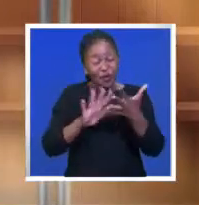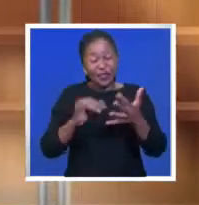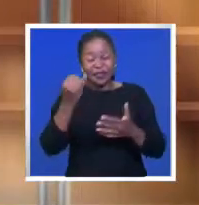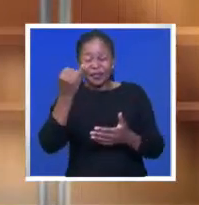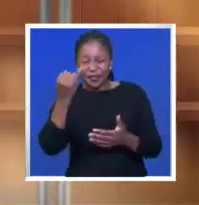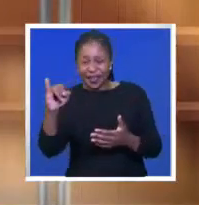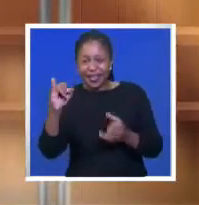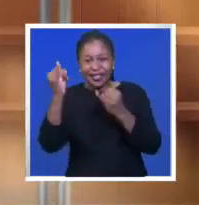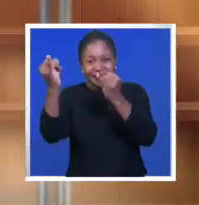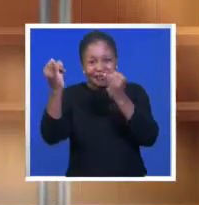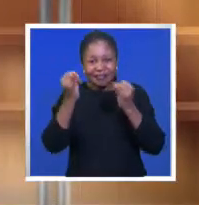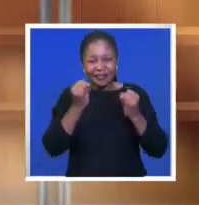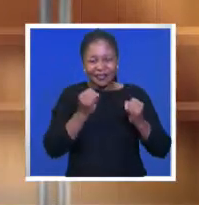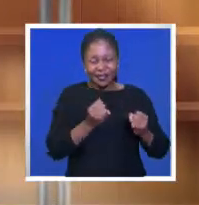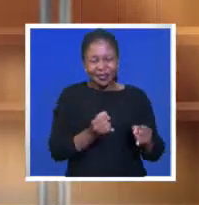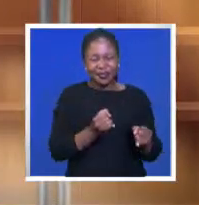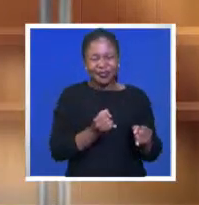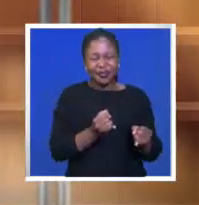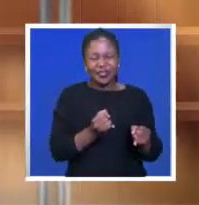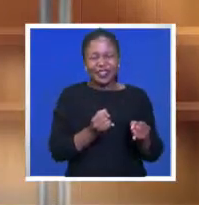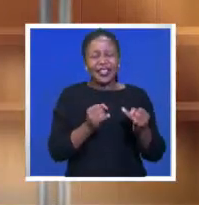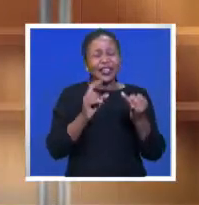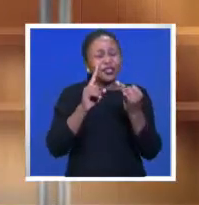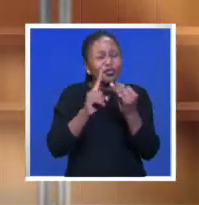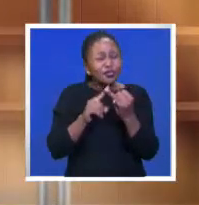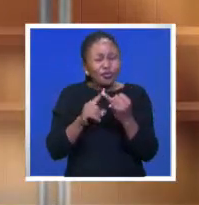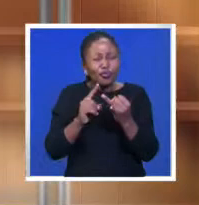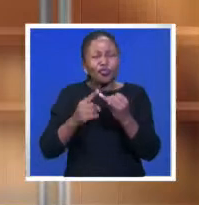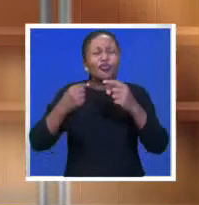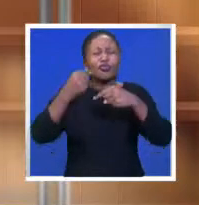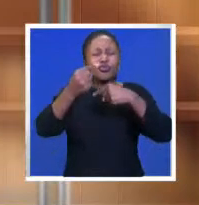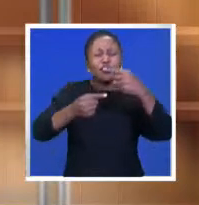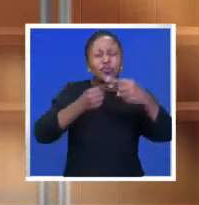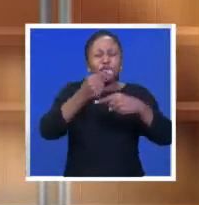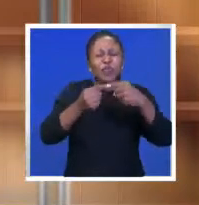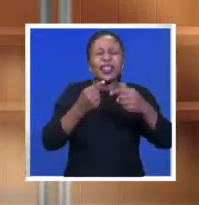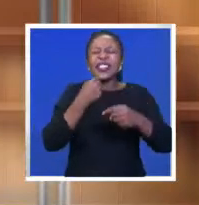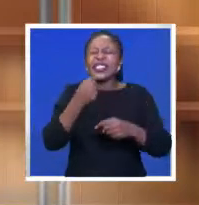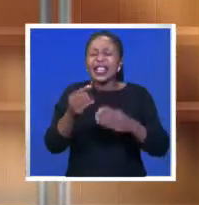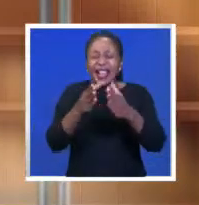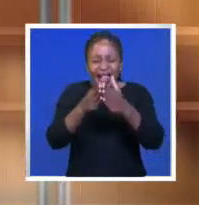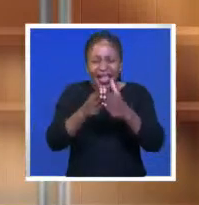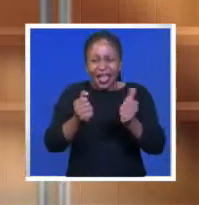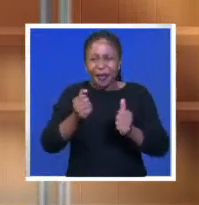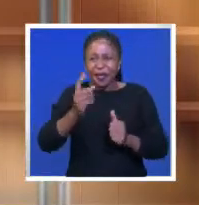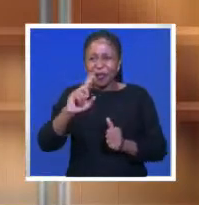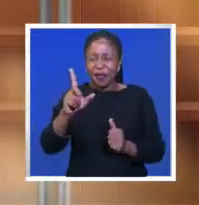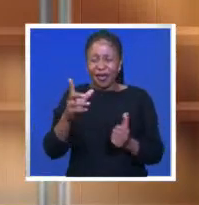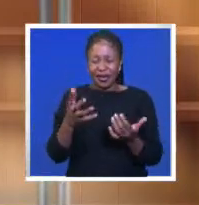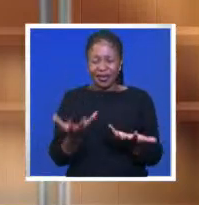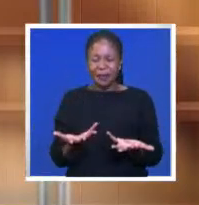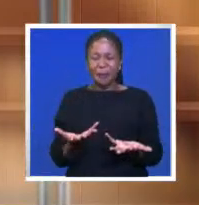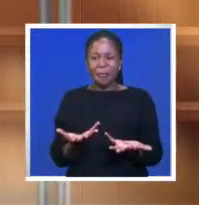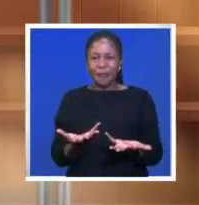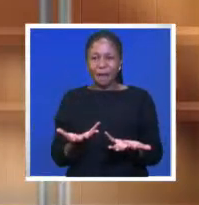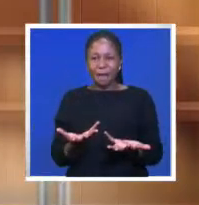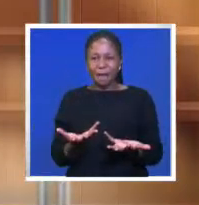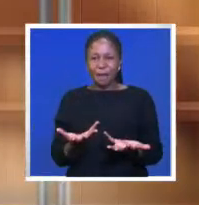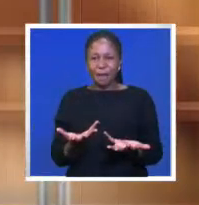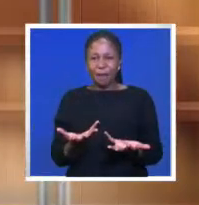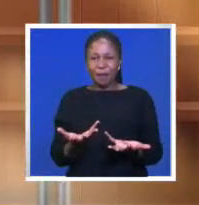then now we have to develop the story. So we've come across a dead Faria. Now his friend is thinking